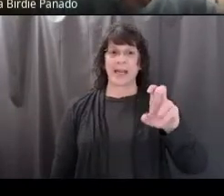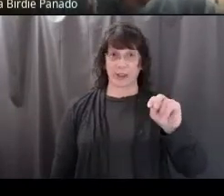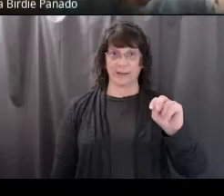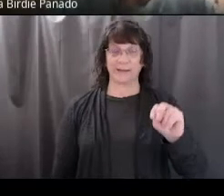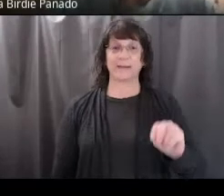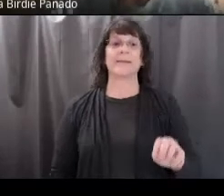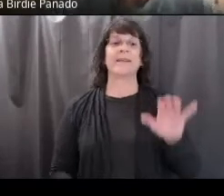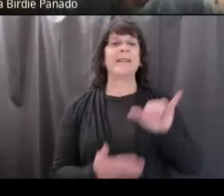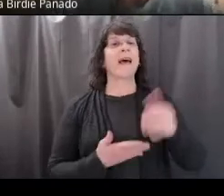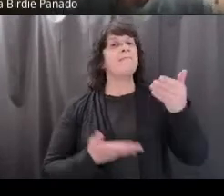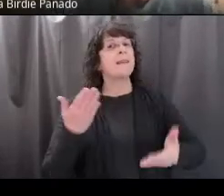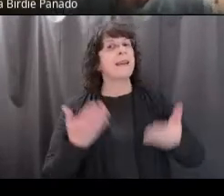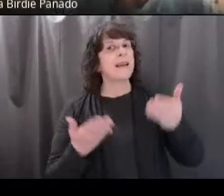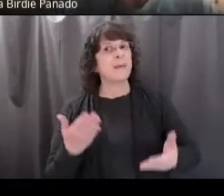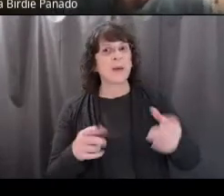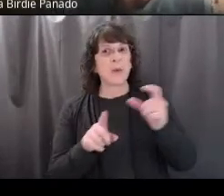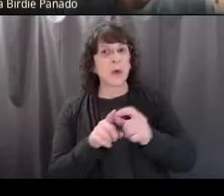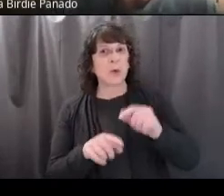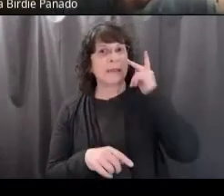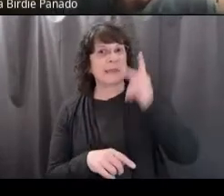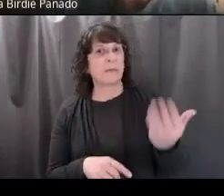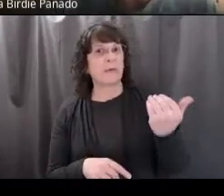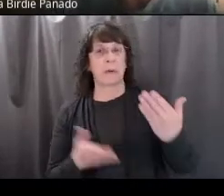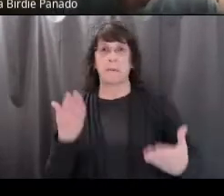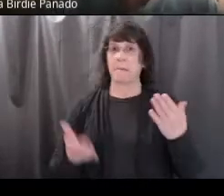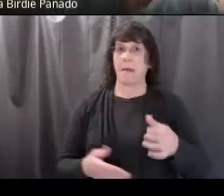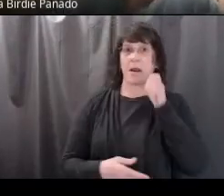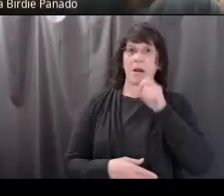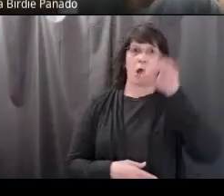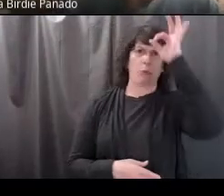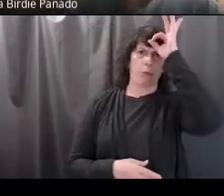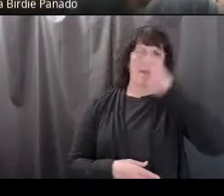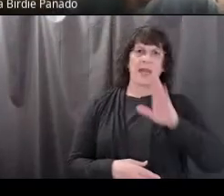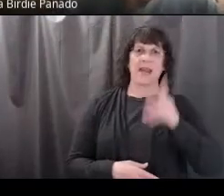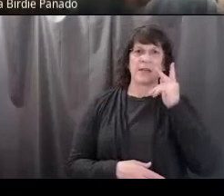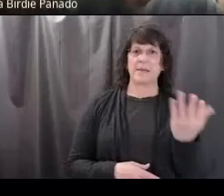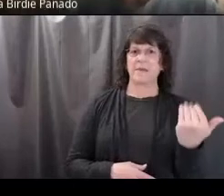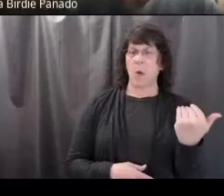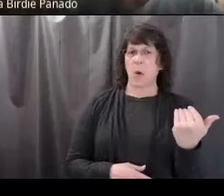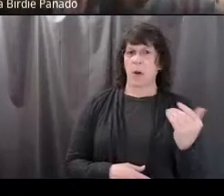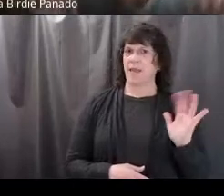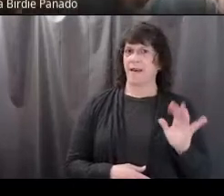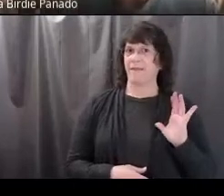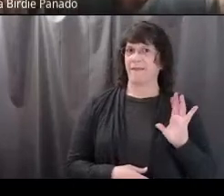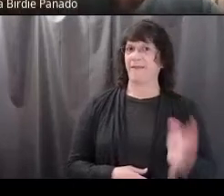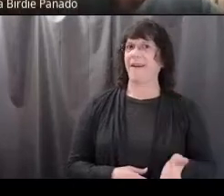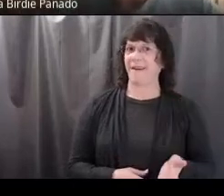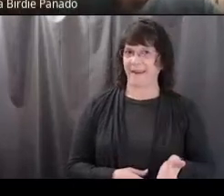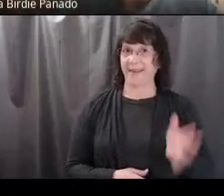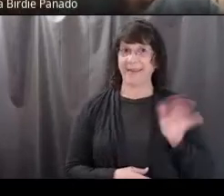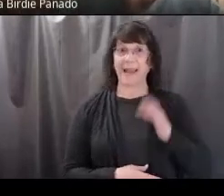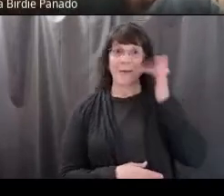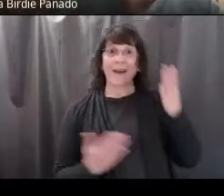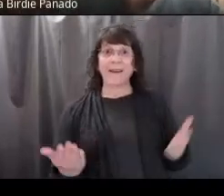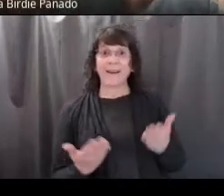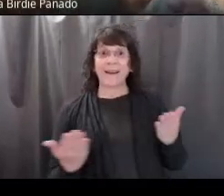And this may or may not be a word that you are familiar with. If you are not familiar, that is a-okay,